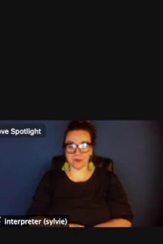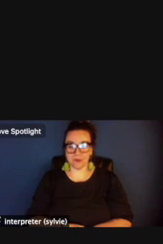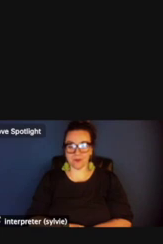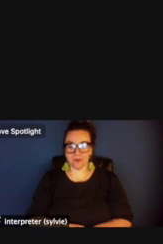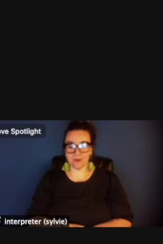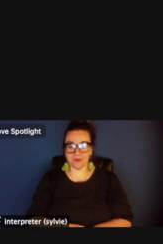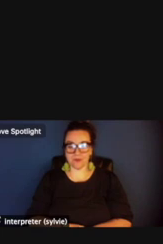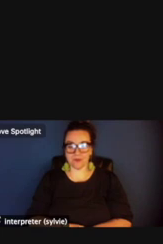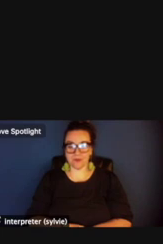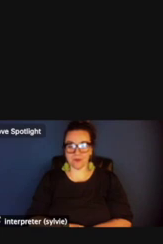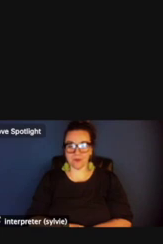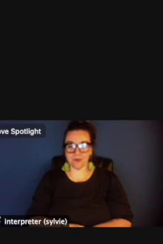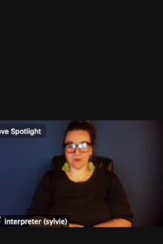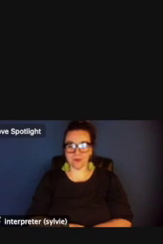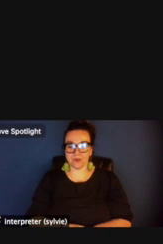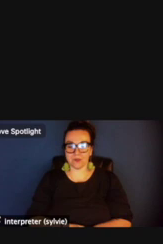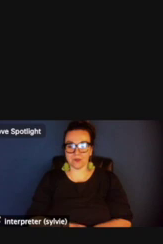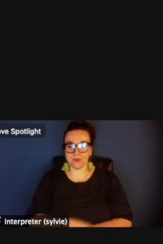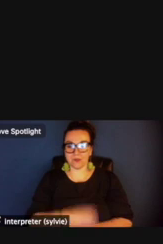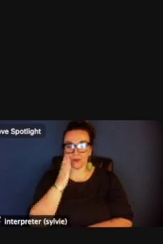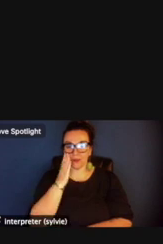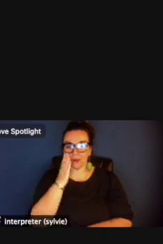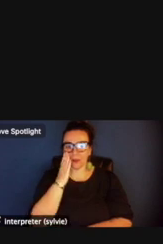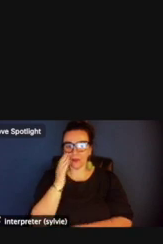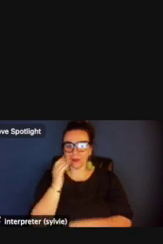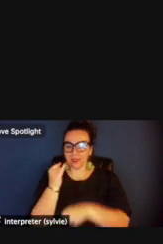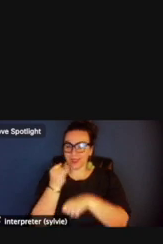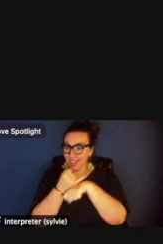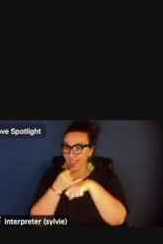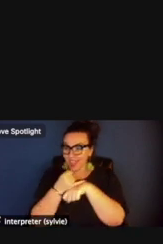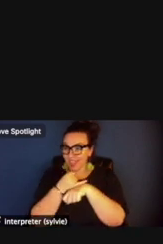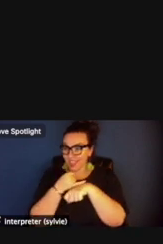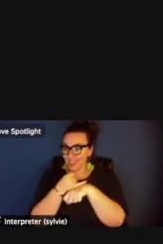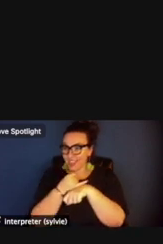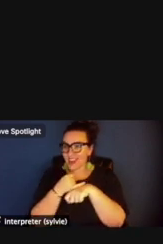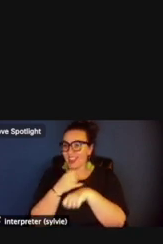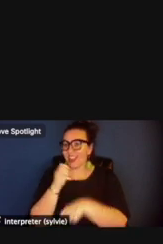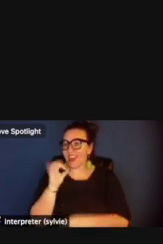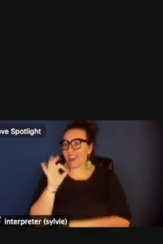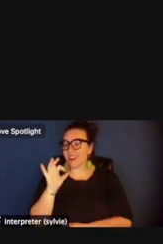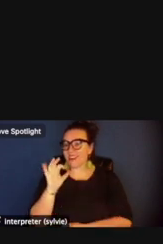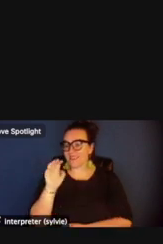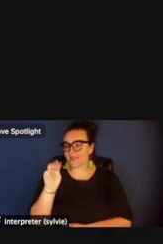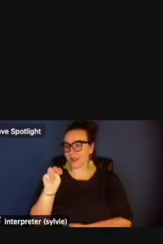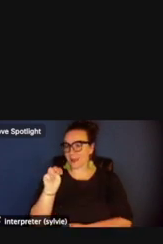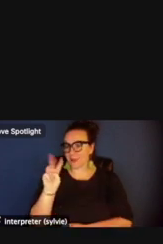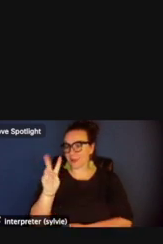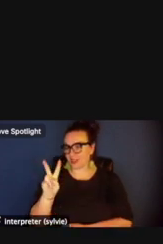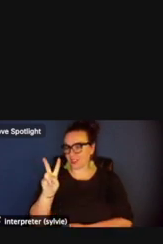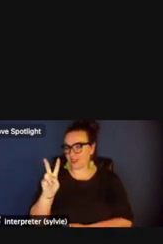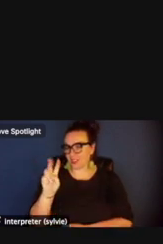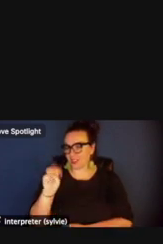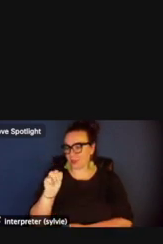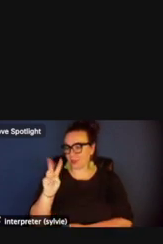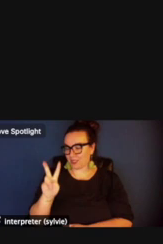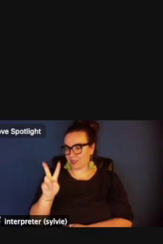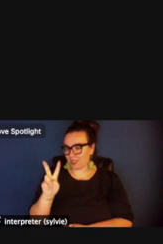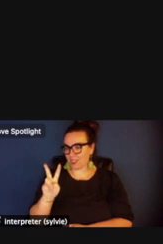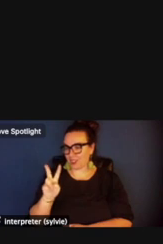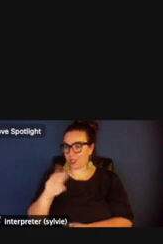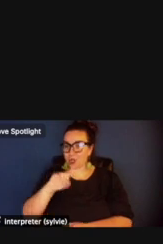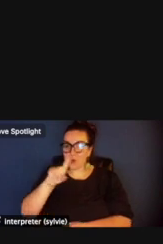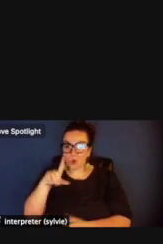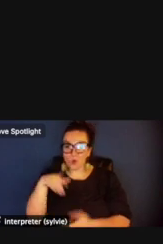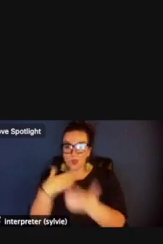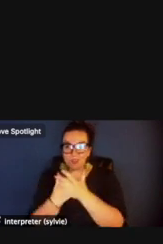This you went to this island. This is the island of what? That's the island of Martha's Vineyard. And you can only get there